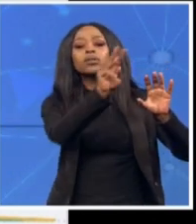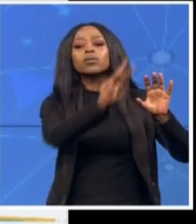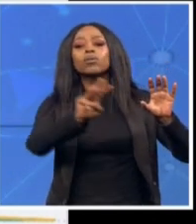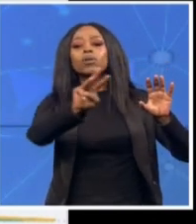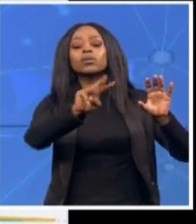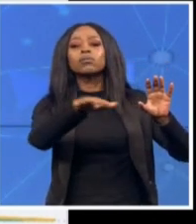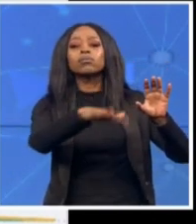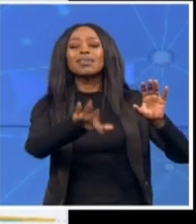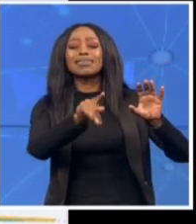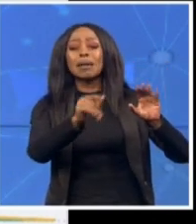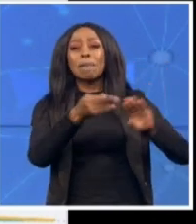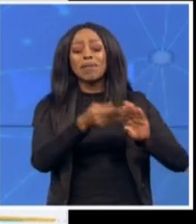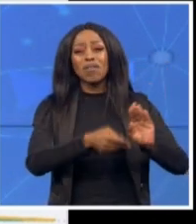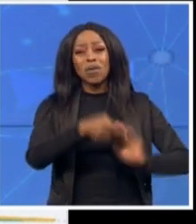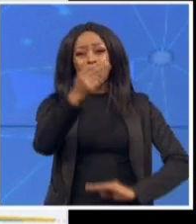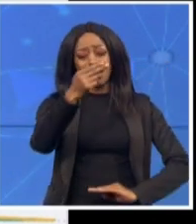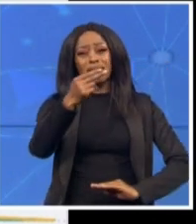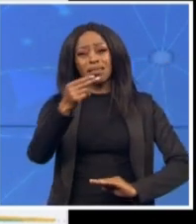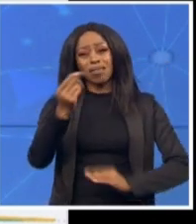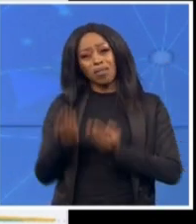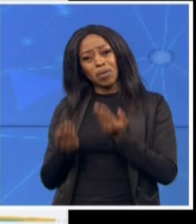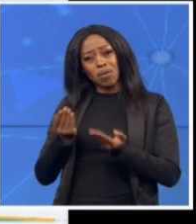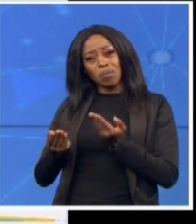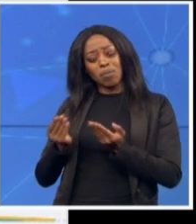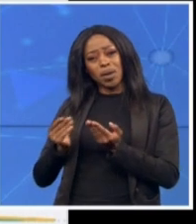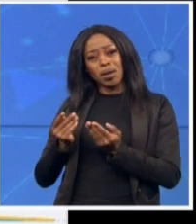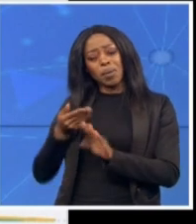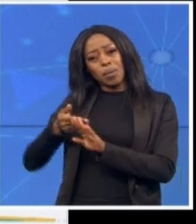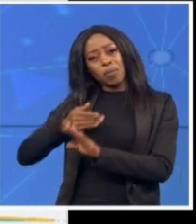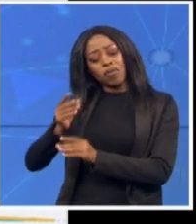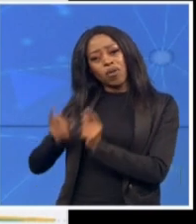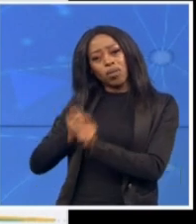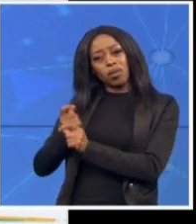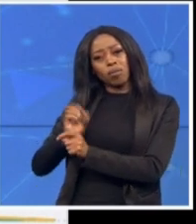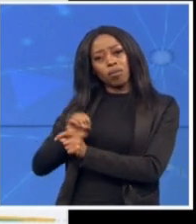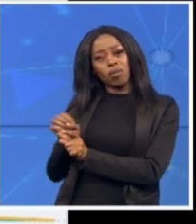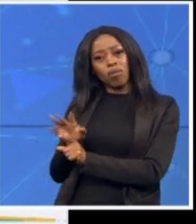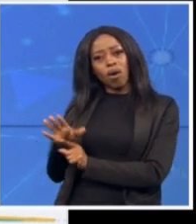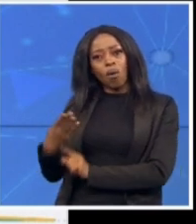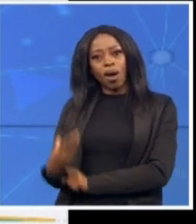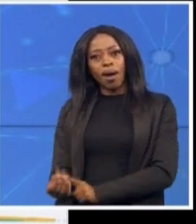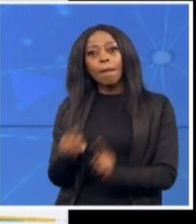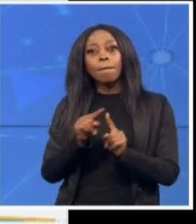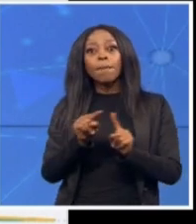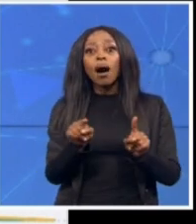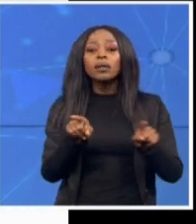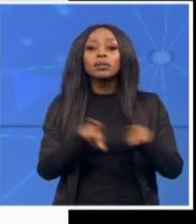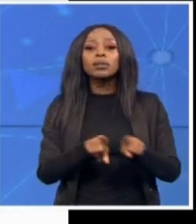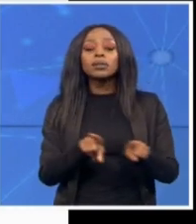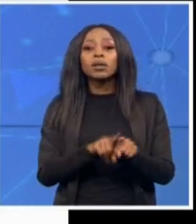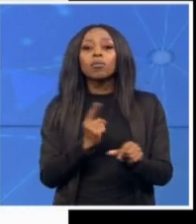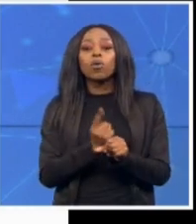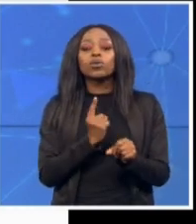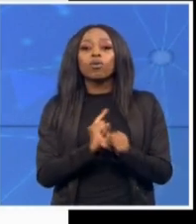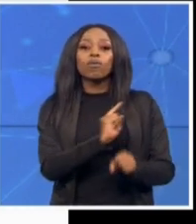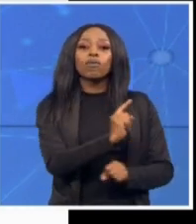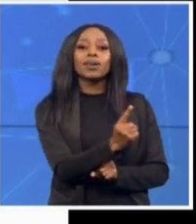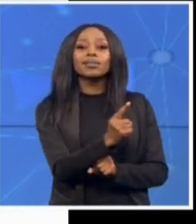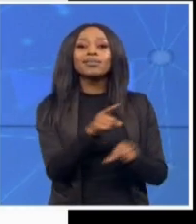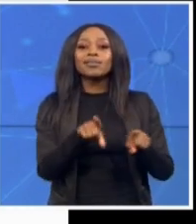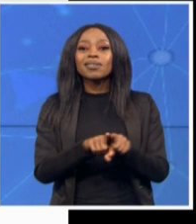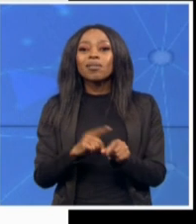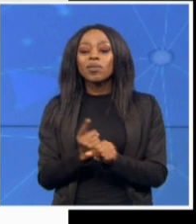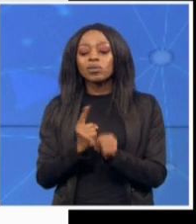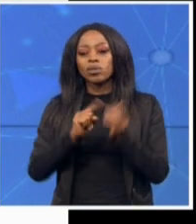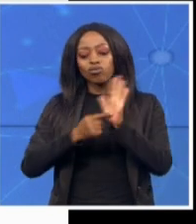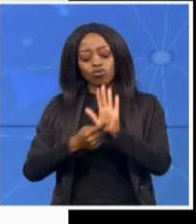waves, but Mitchell's Plain and Khayelitsha very similar to the first wave, and it has also been showing a decline. So just